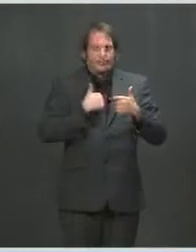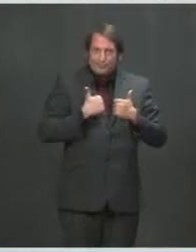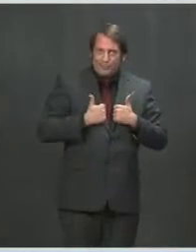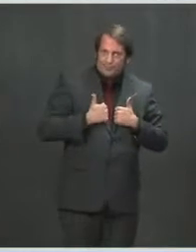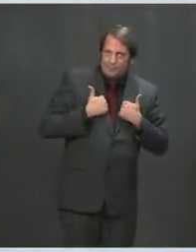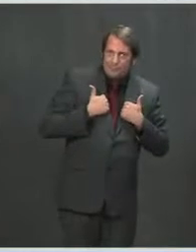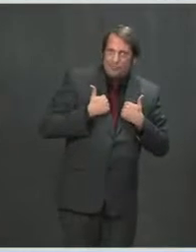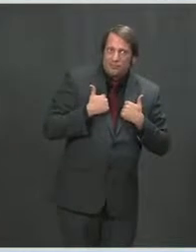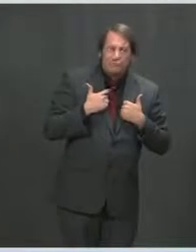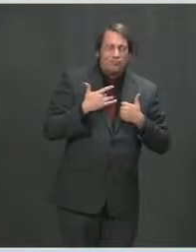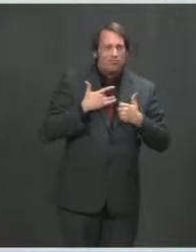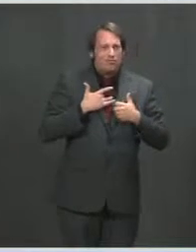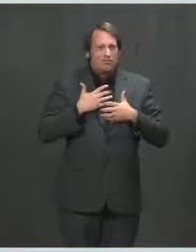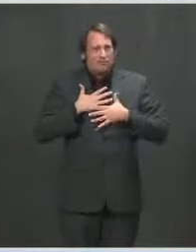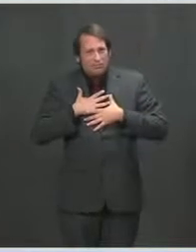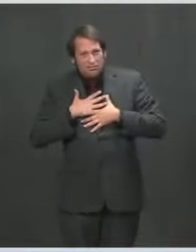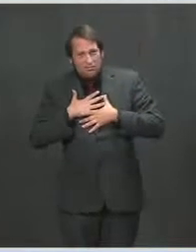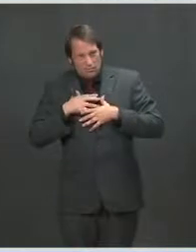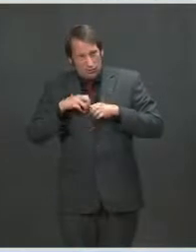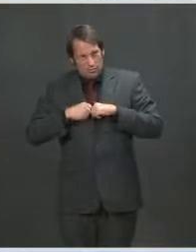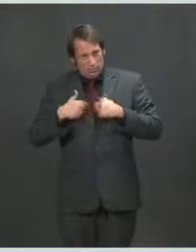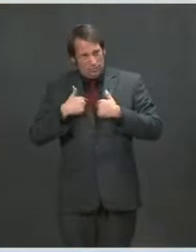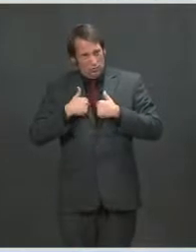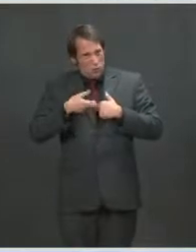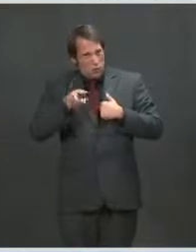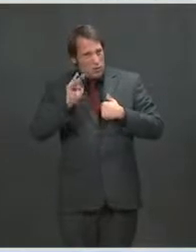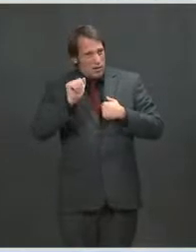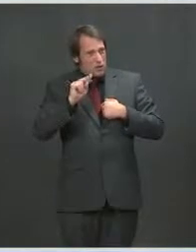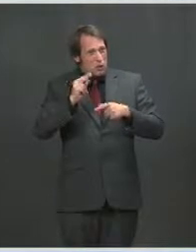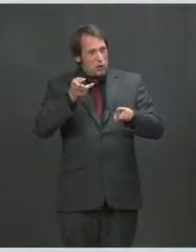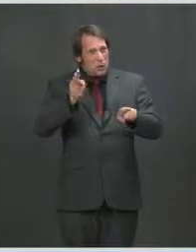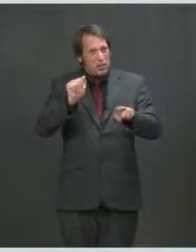but you serve and you sacrifice for us all.